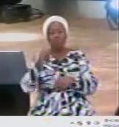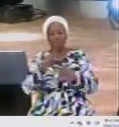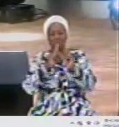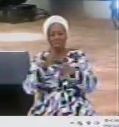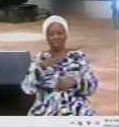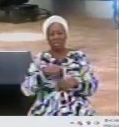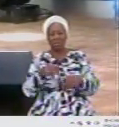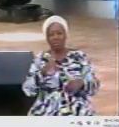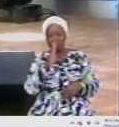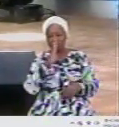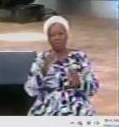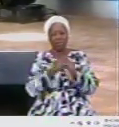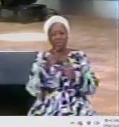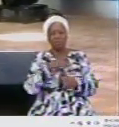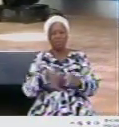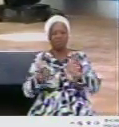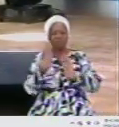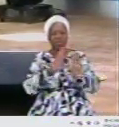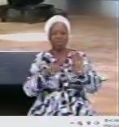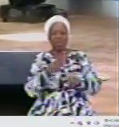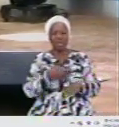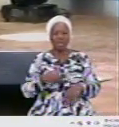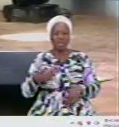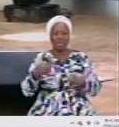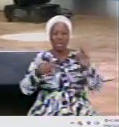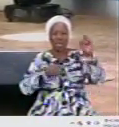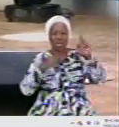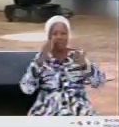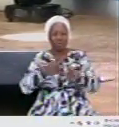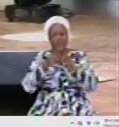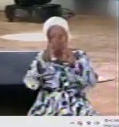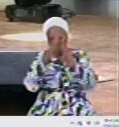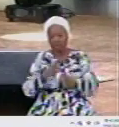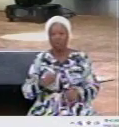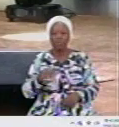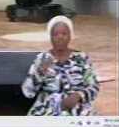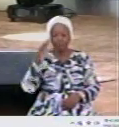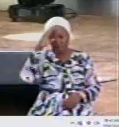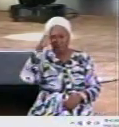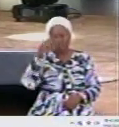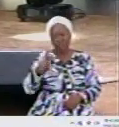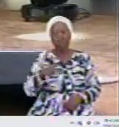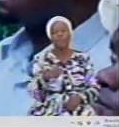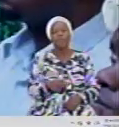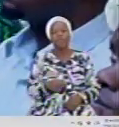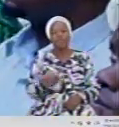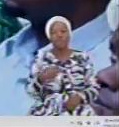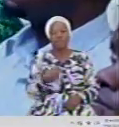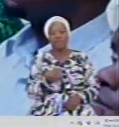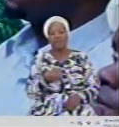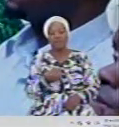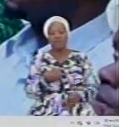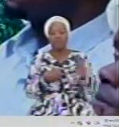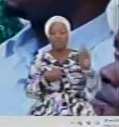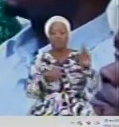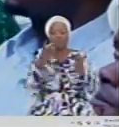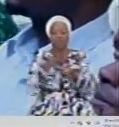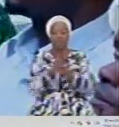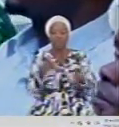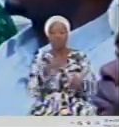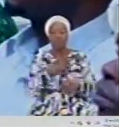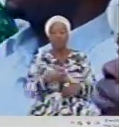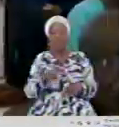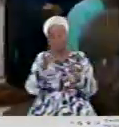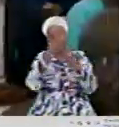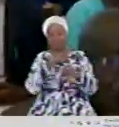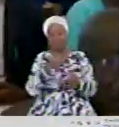and I will honor, deliver him and honor him. Somebody shout amen.